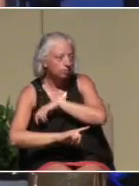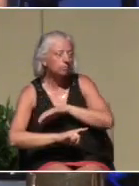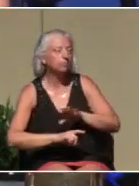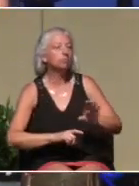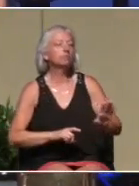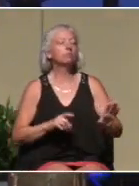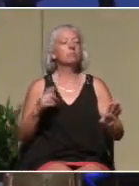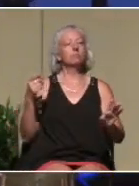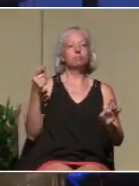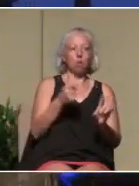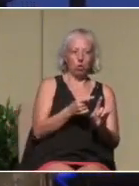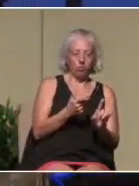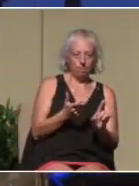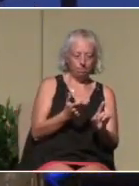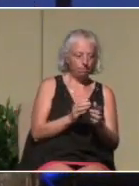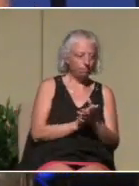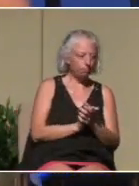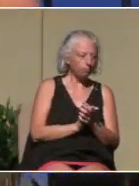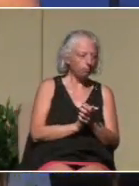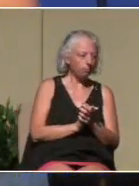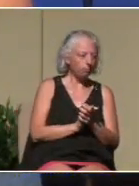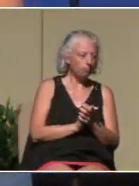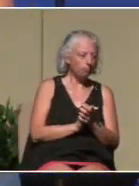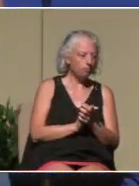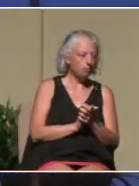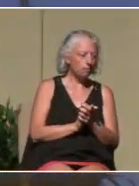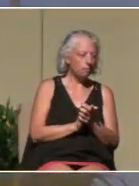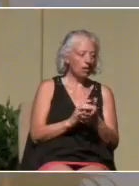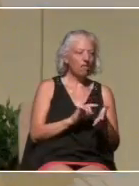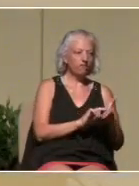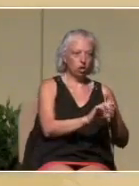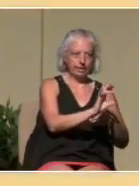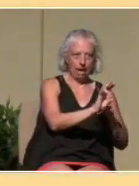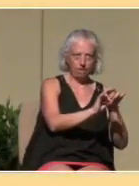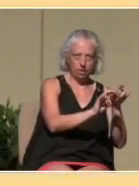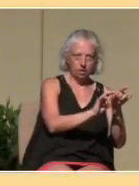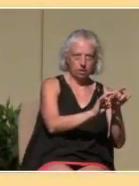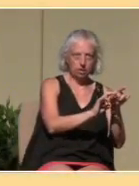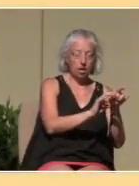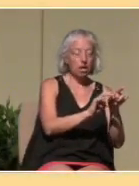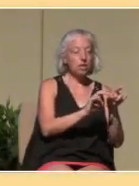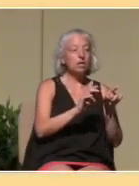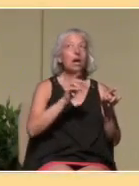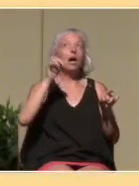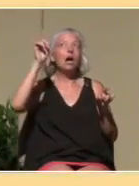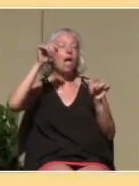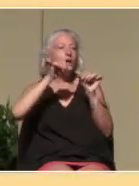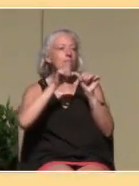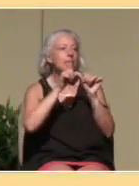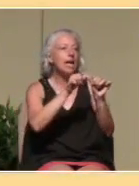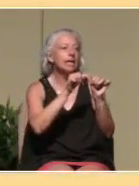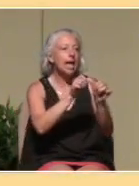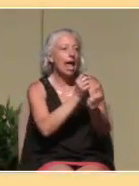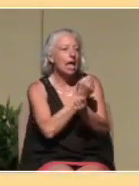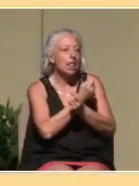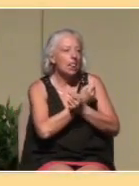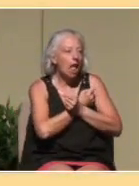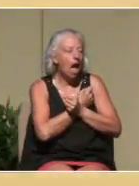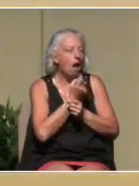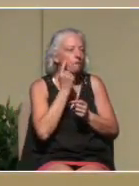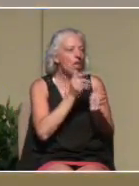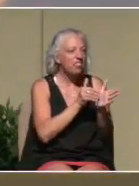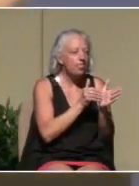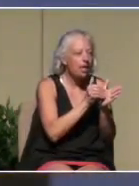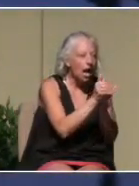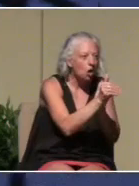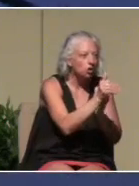point. But he says this in verse 7, maintaining love to thousands. Or in